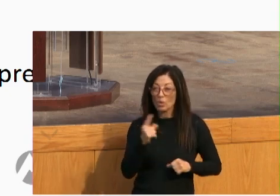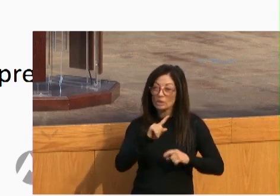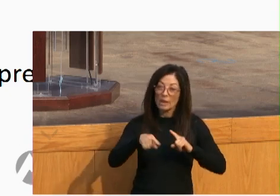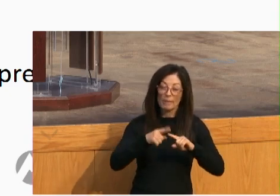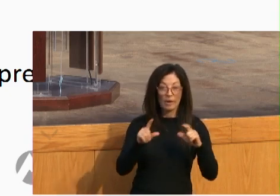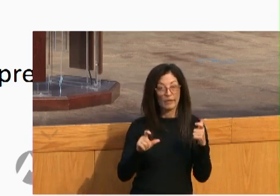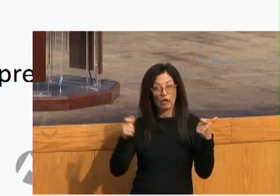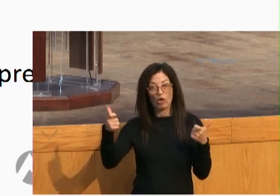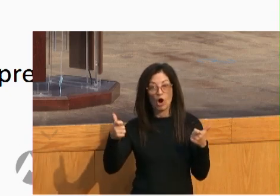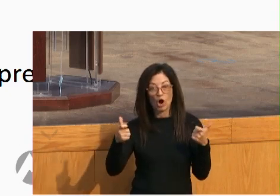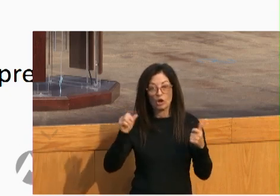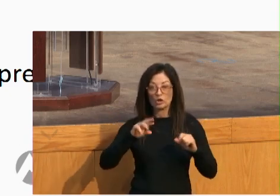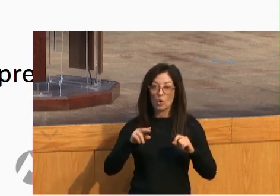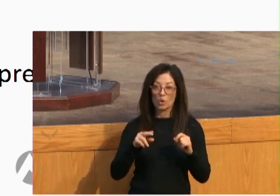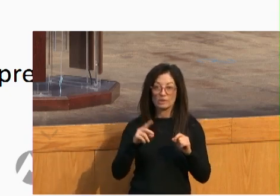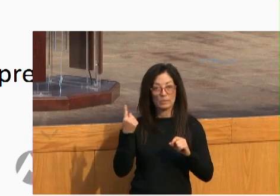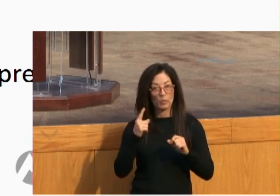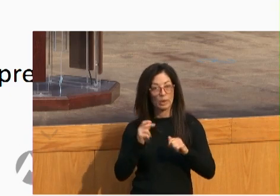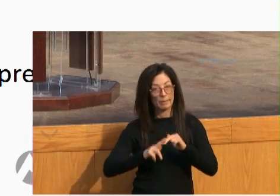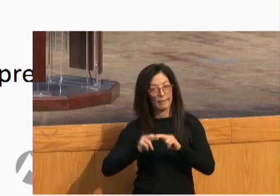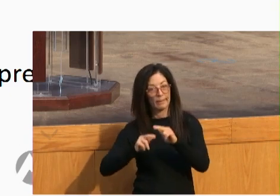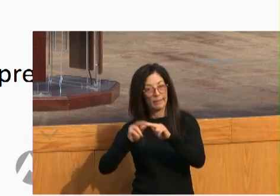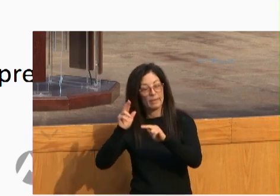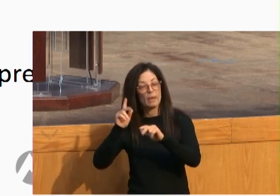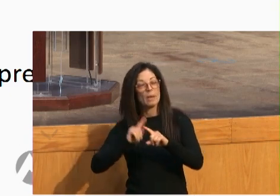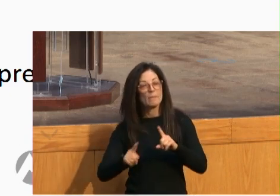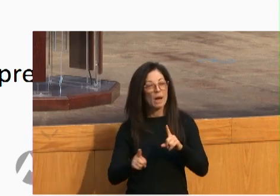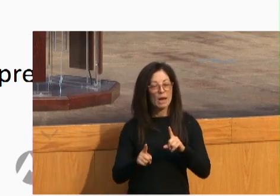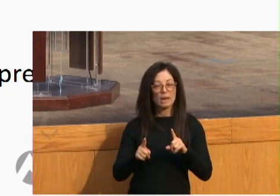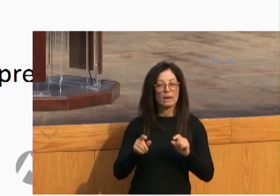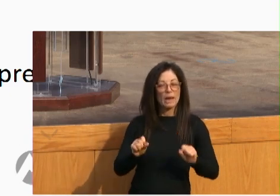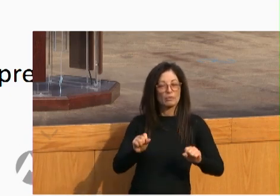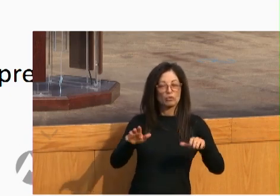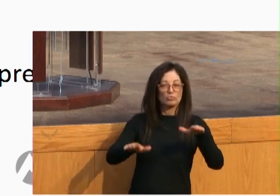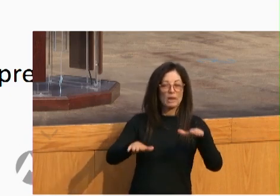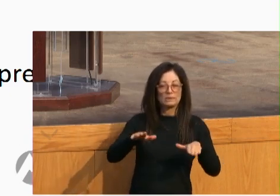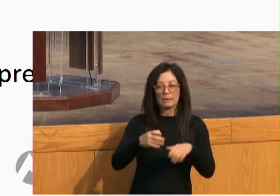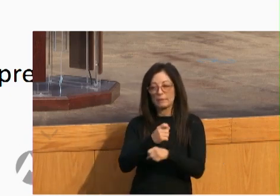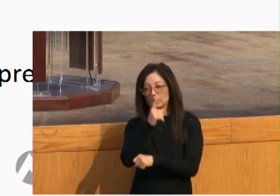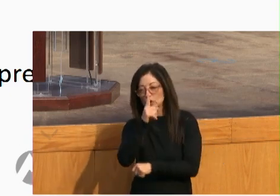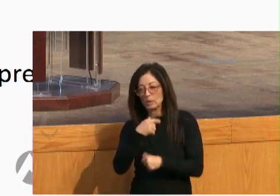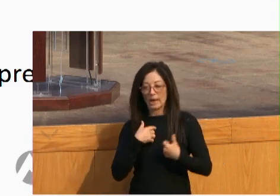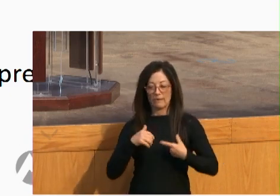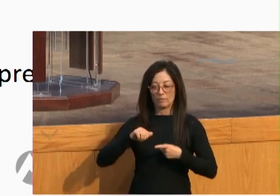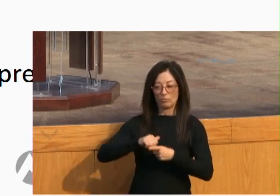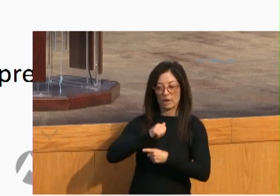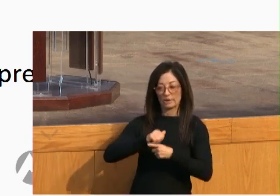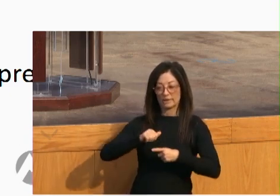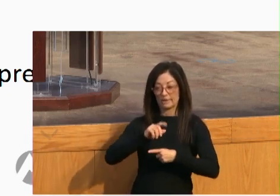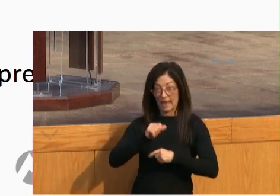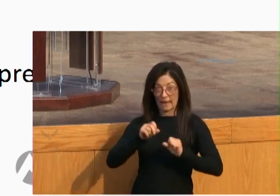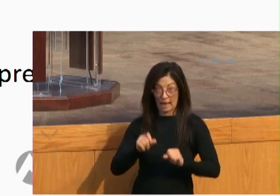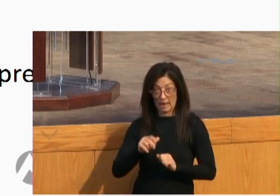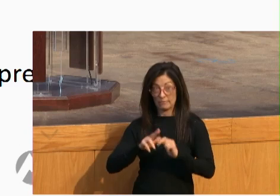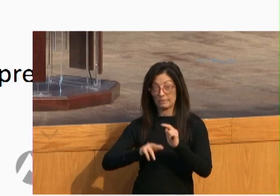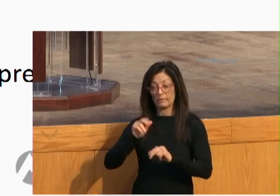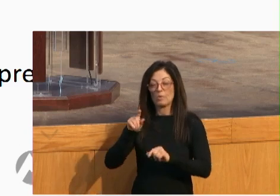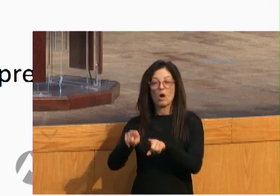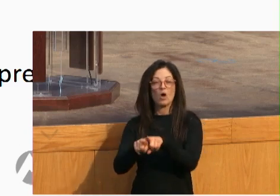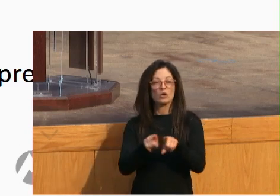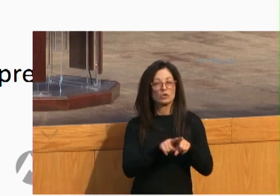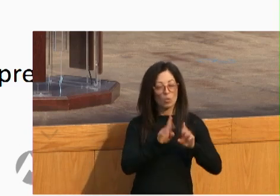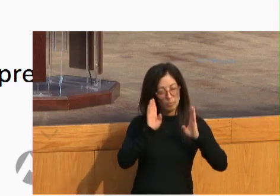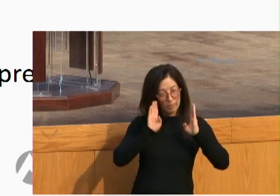large N or scalability, but balancing, ensuring that we've got practices that are scalable, but also